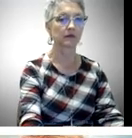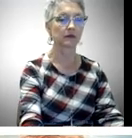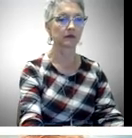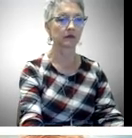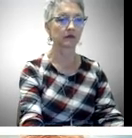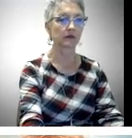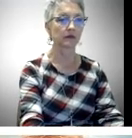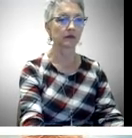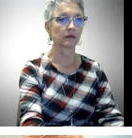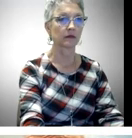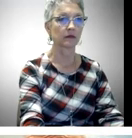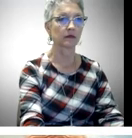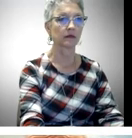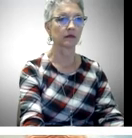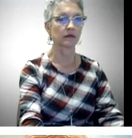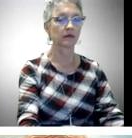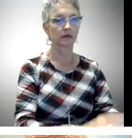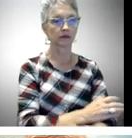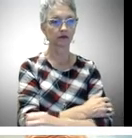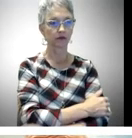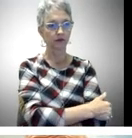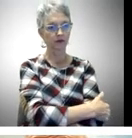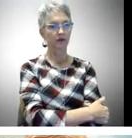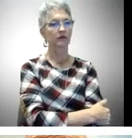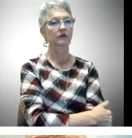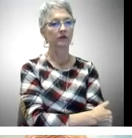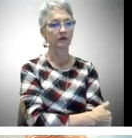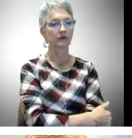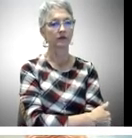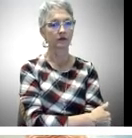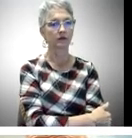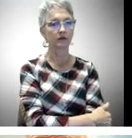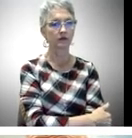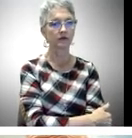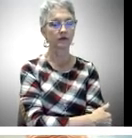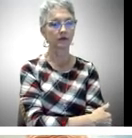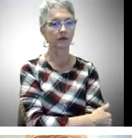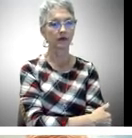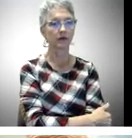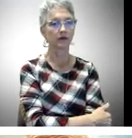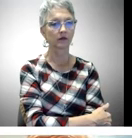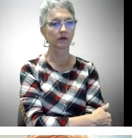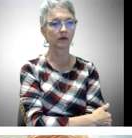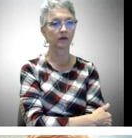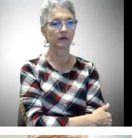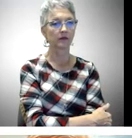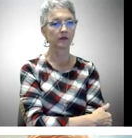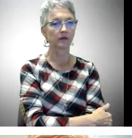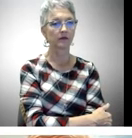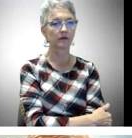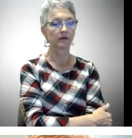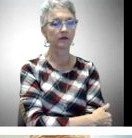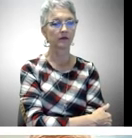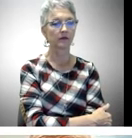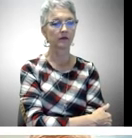making decisions, I would ask them to give you the current letters of guardianship. And if they don't have the letters of